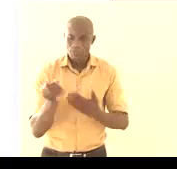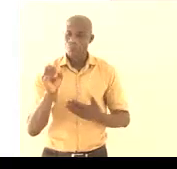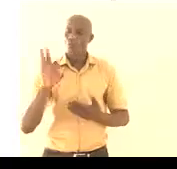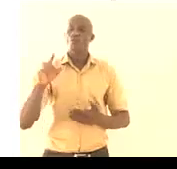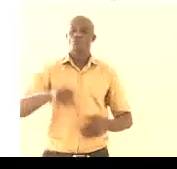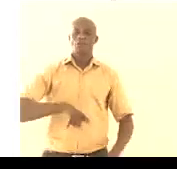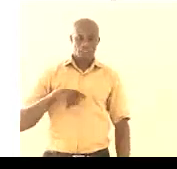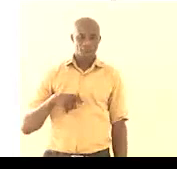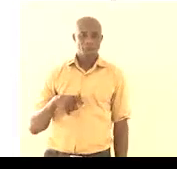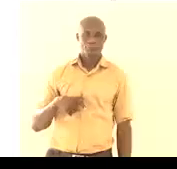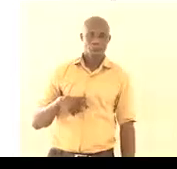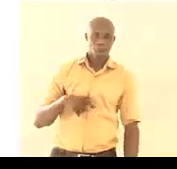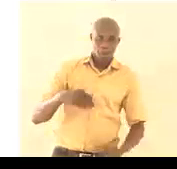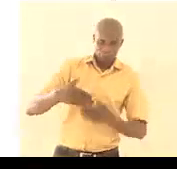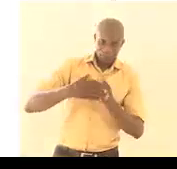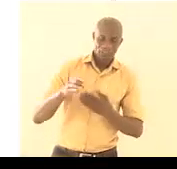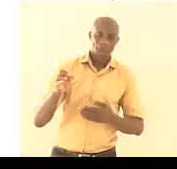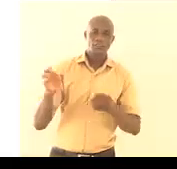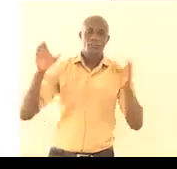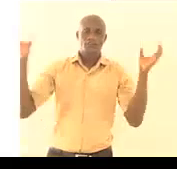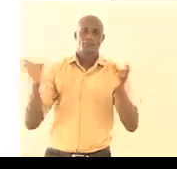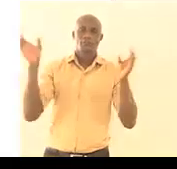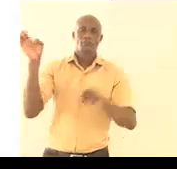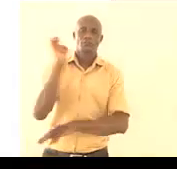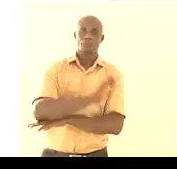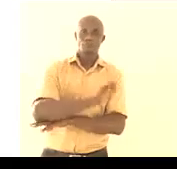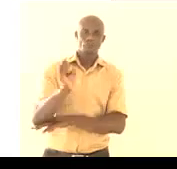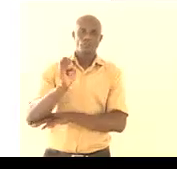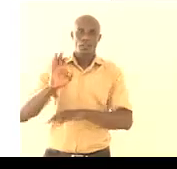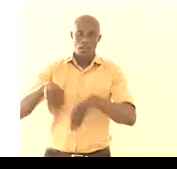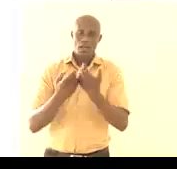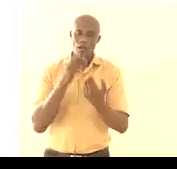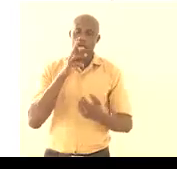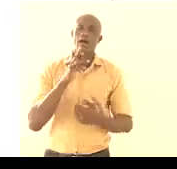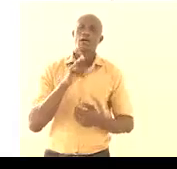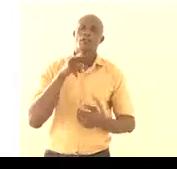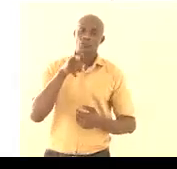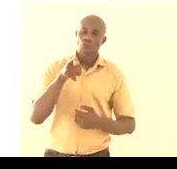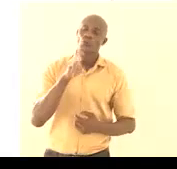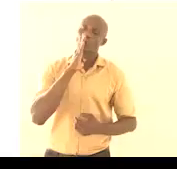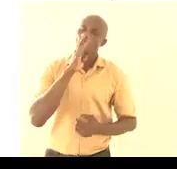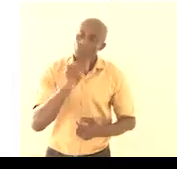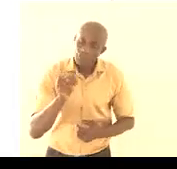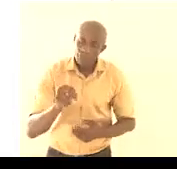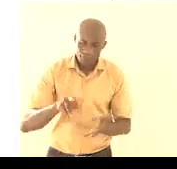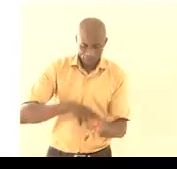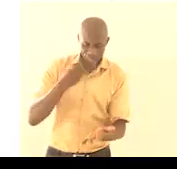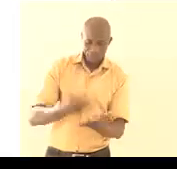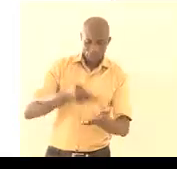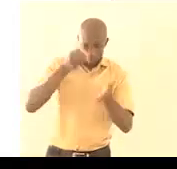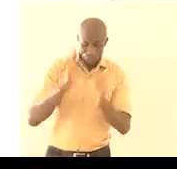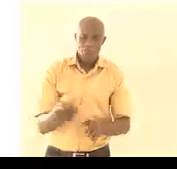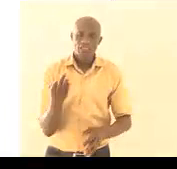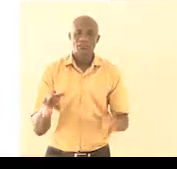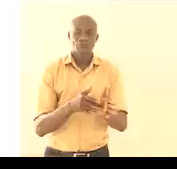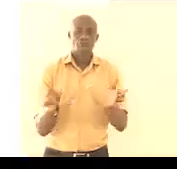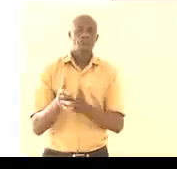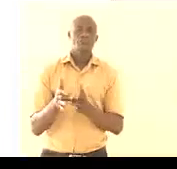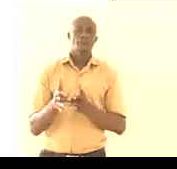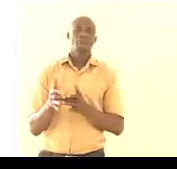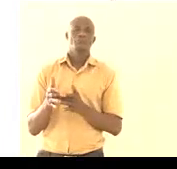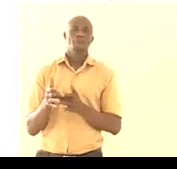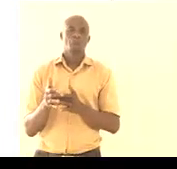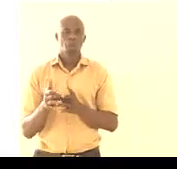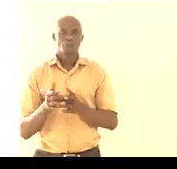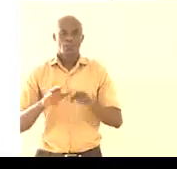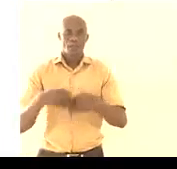life? After celebrating Easter, how are you being a witness of Jesus today? How are